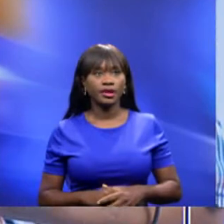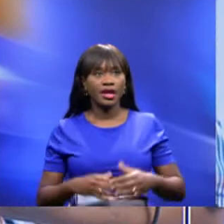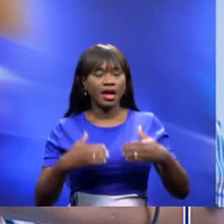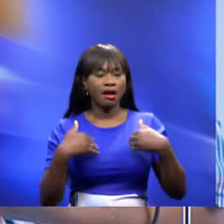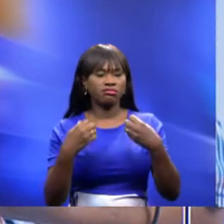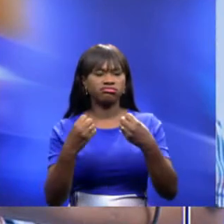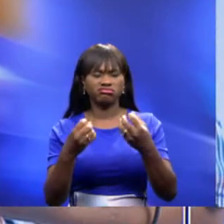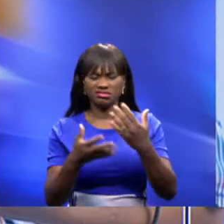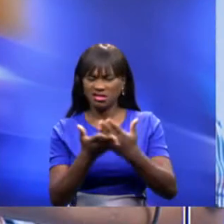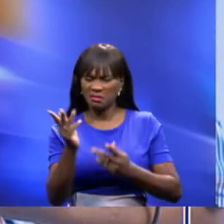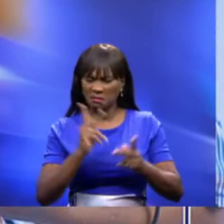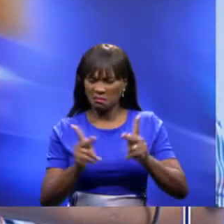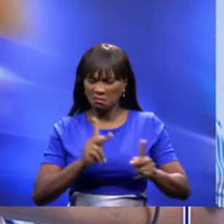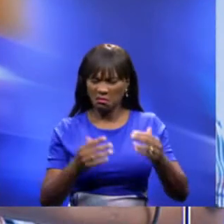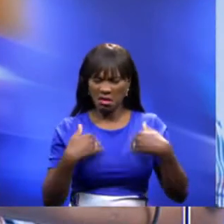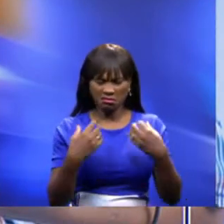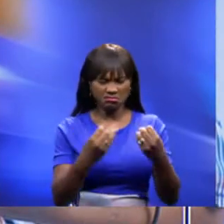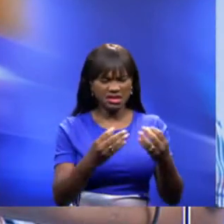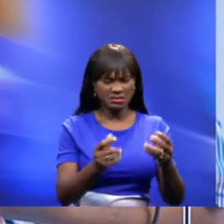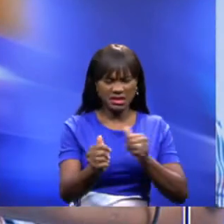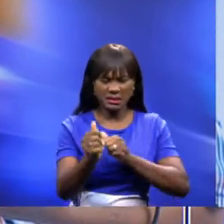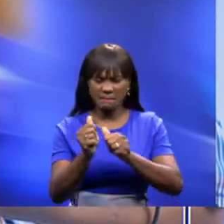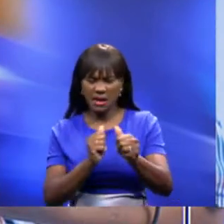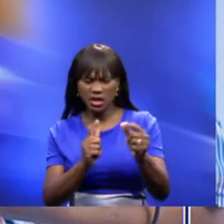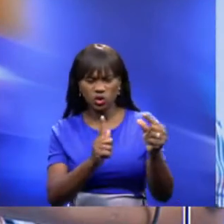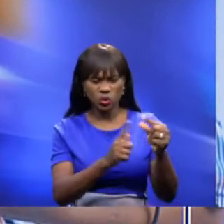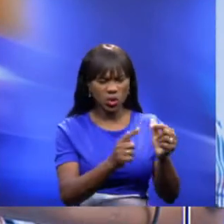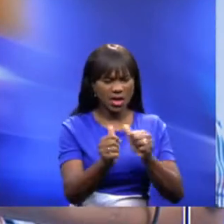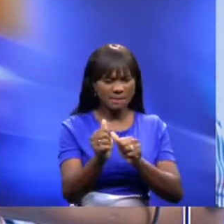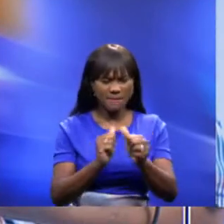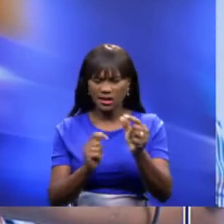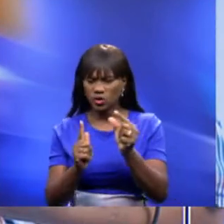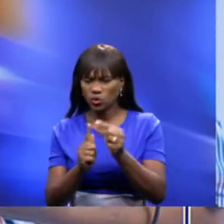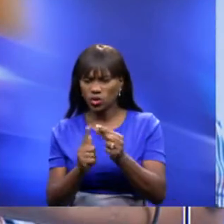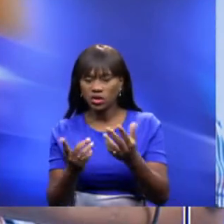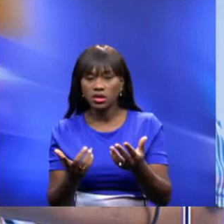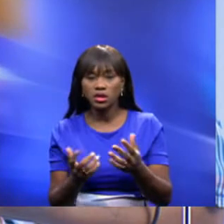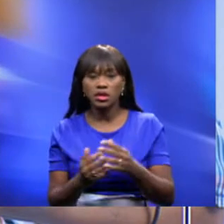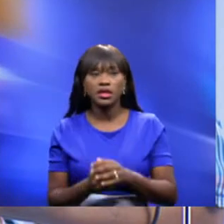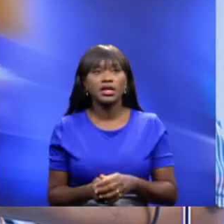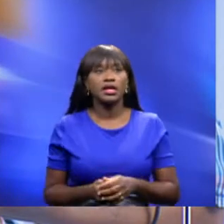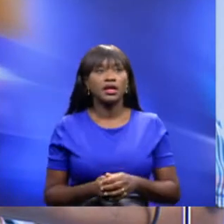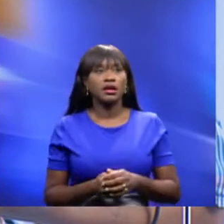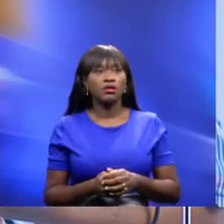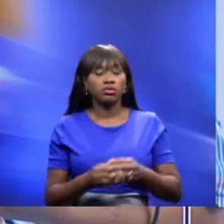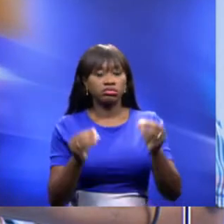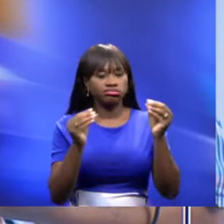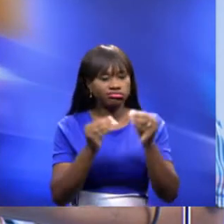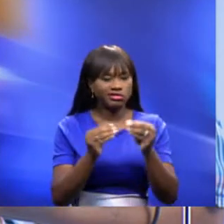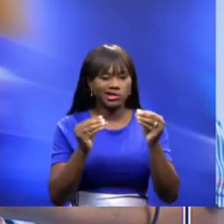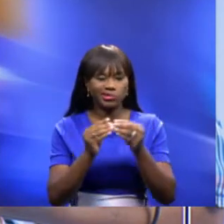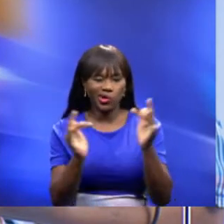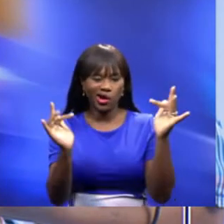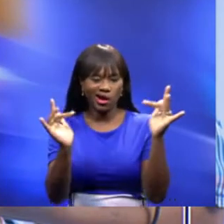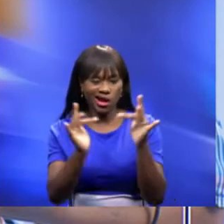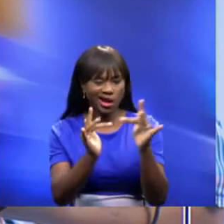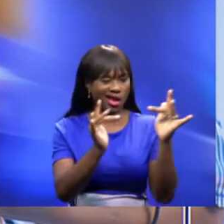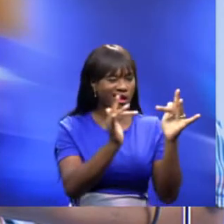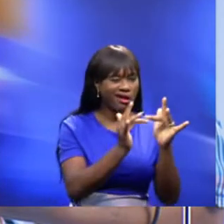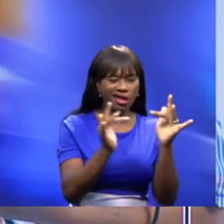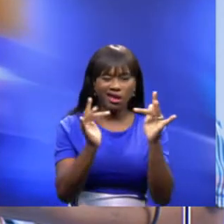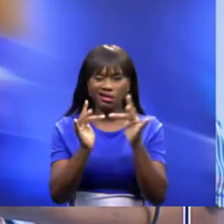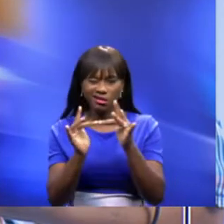deal with. Now, especially with the exponential growth in terms of the use of online services.